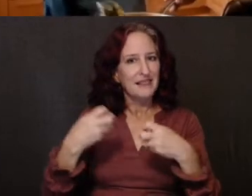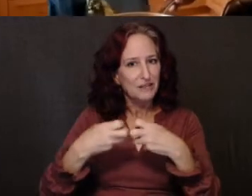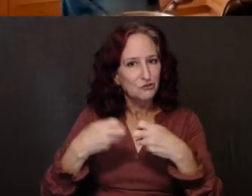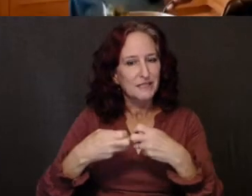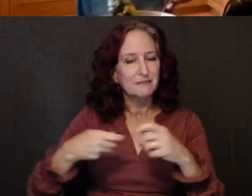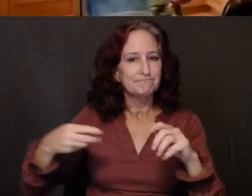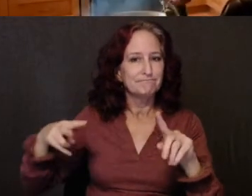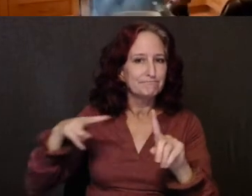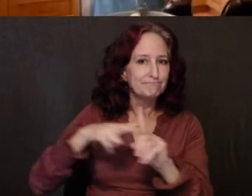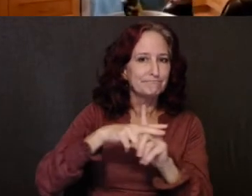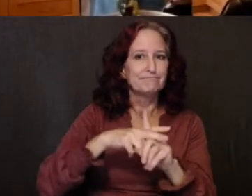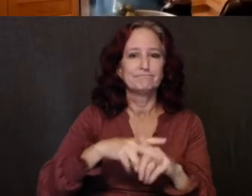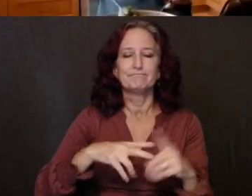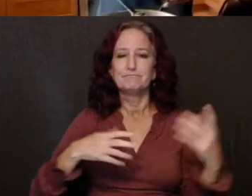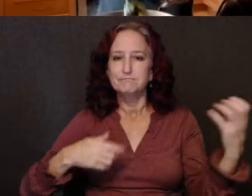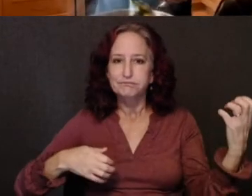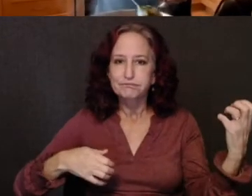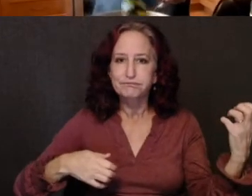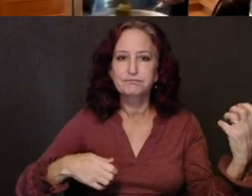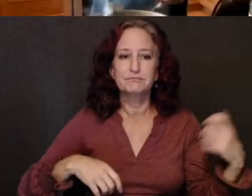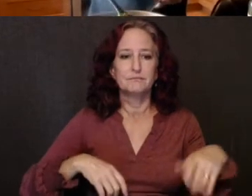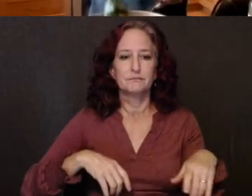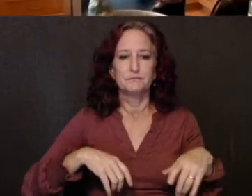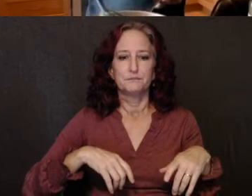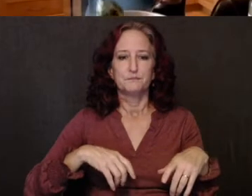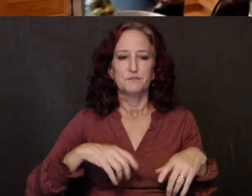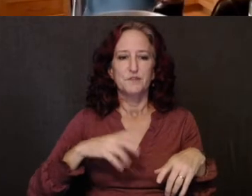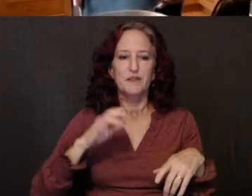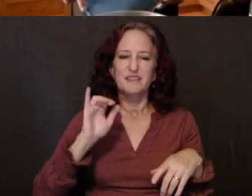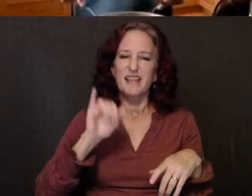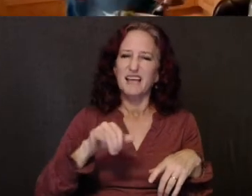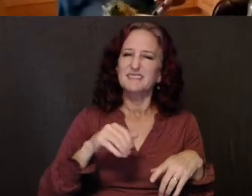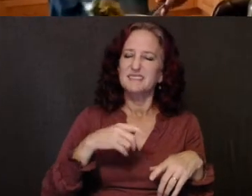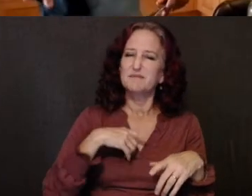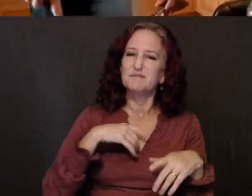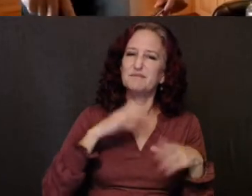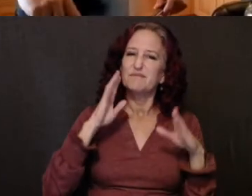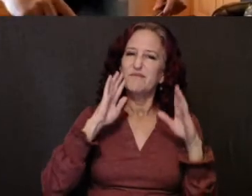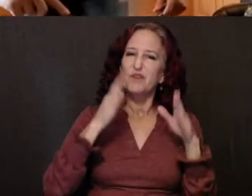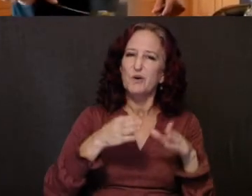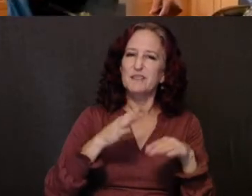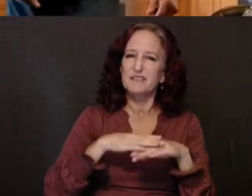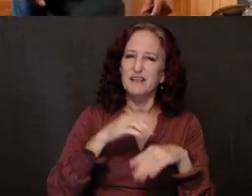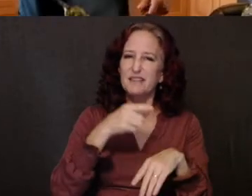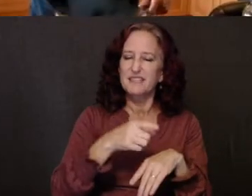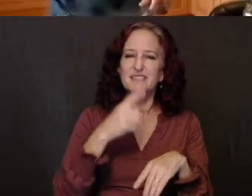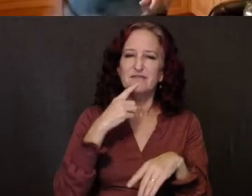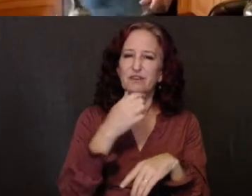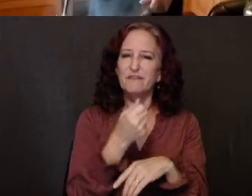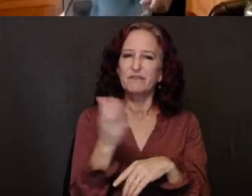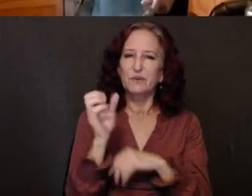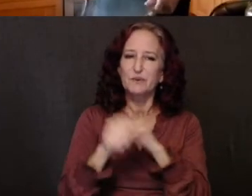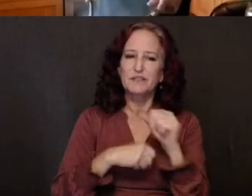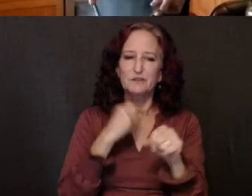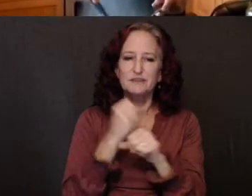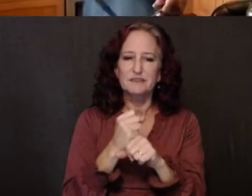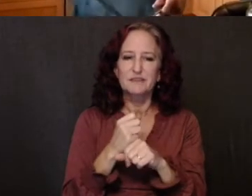main instrument. And I have an electric version, so I think that's been sort of my focus over the